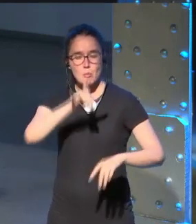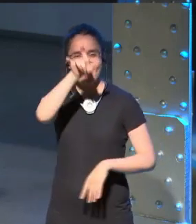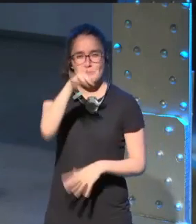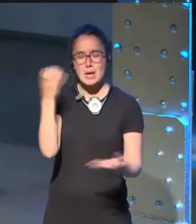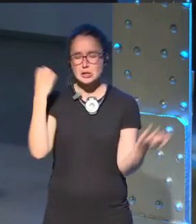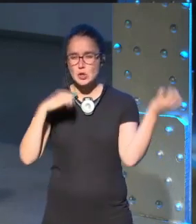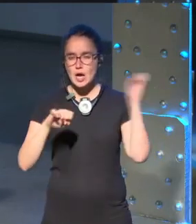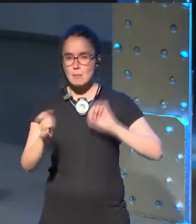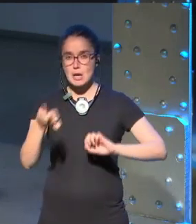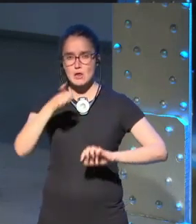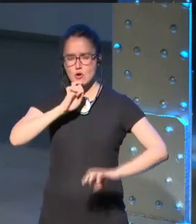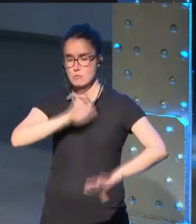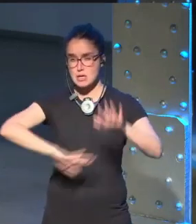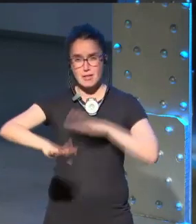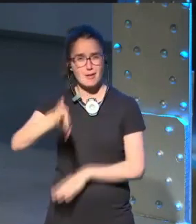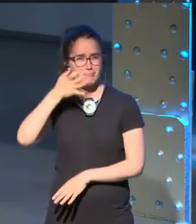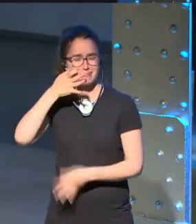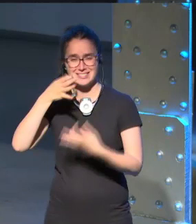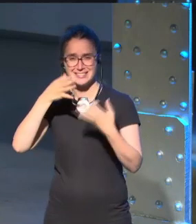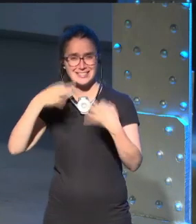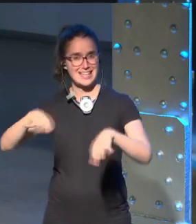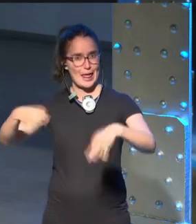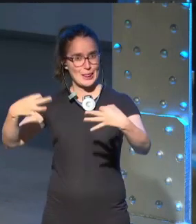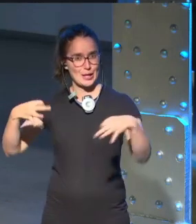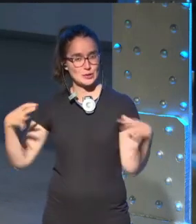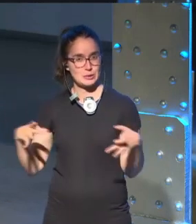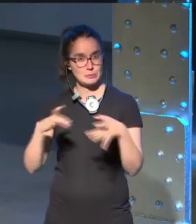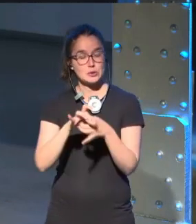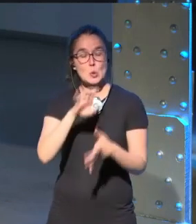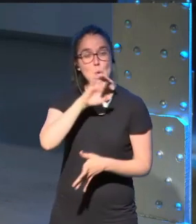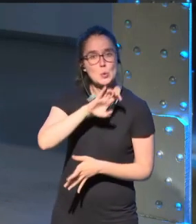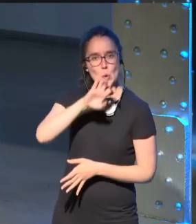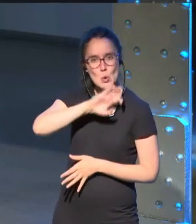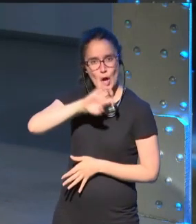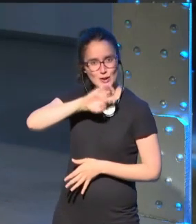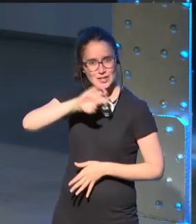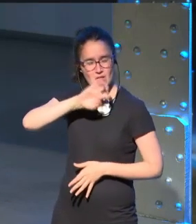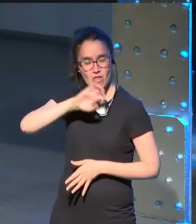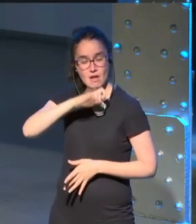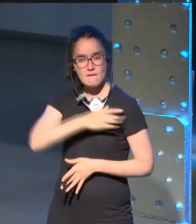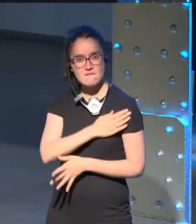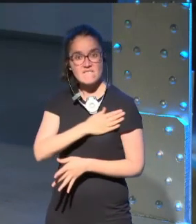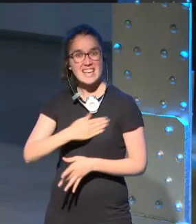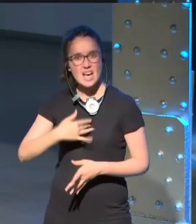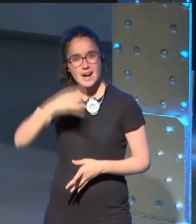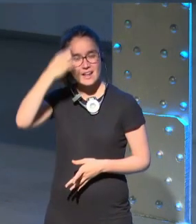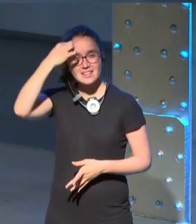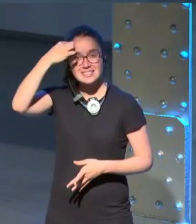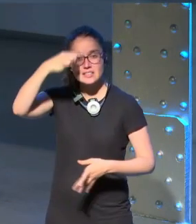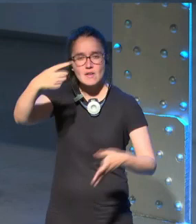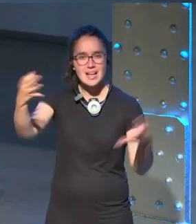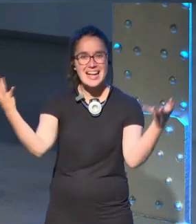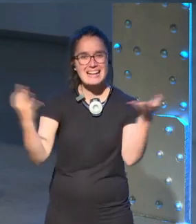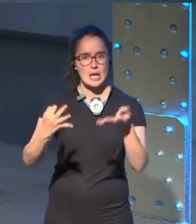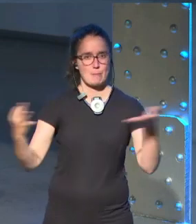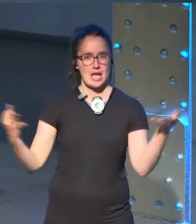simple. Gurney is about curiosity. Gurney wants to know what's going on. He wants to